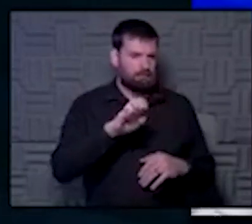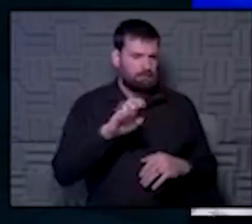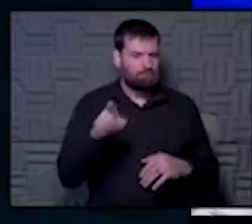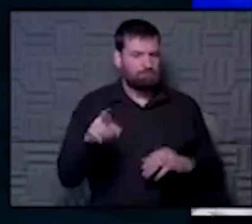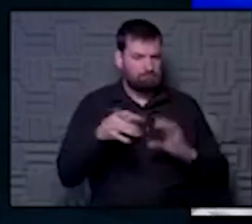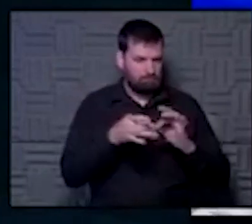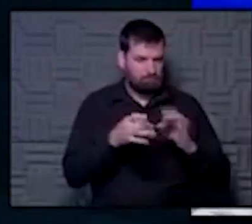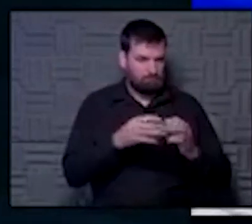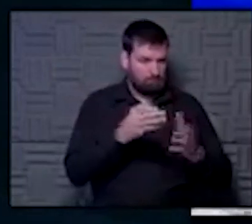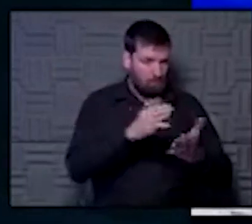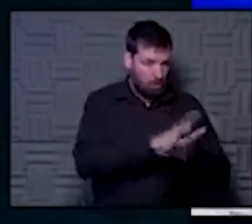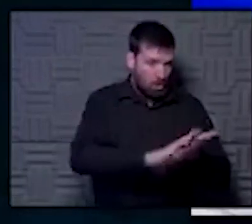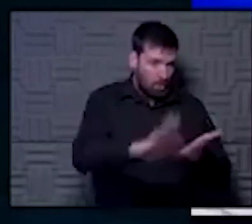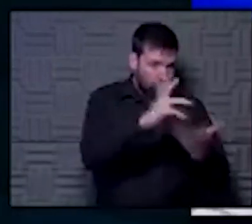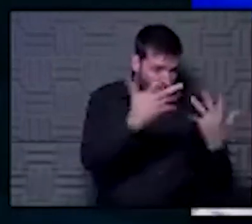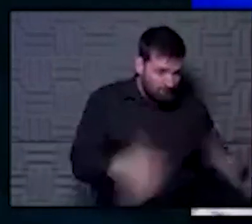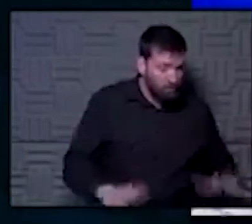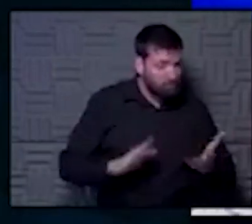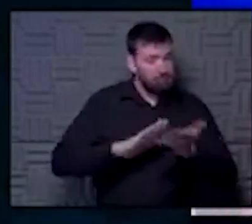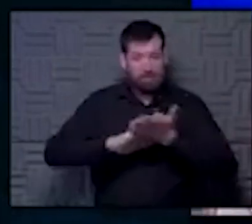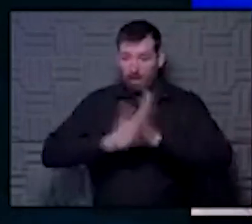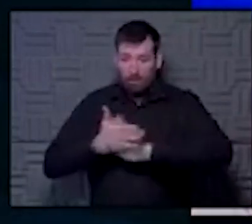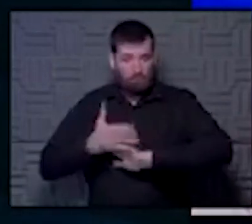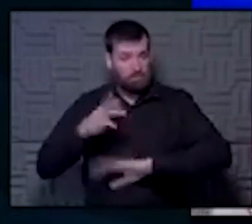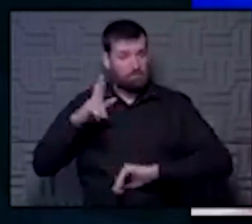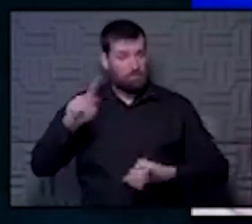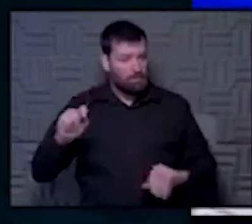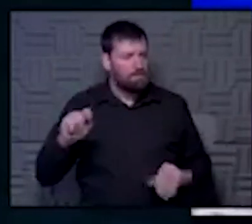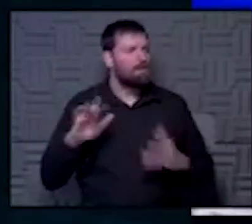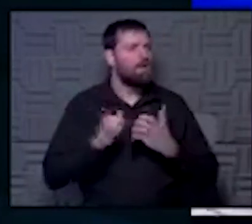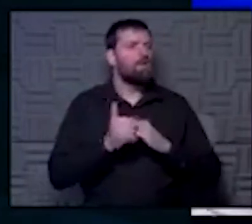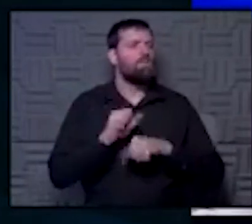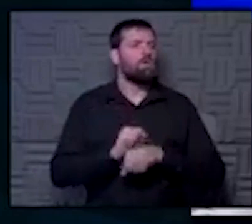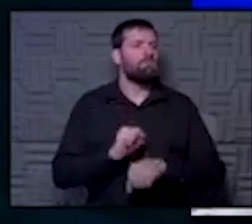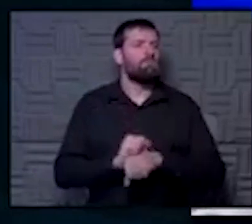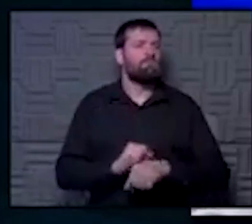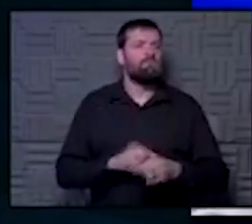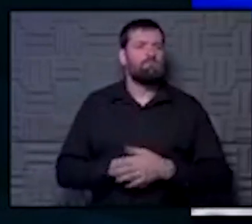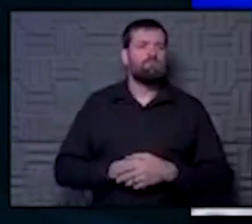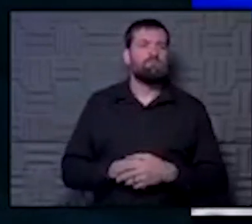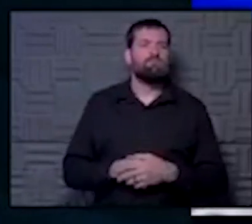you finished college. Are you a respiratory therapist automatically? How does that work?